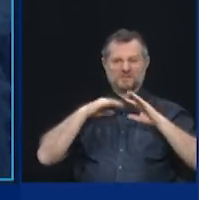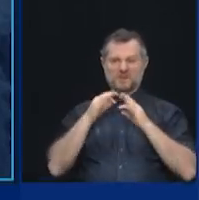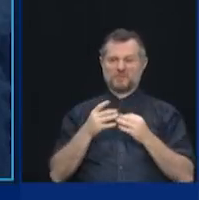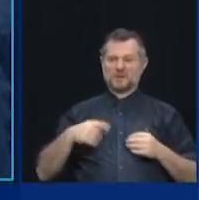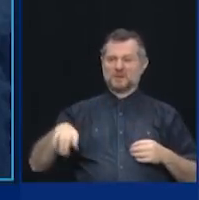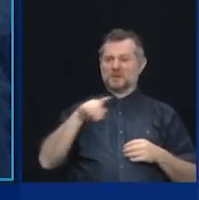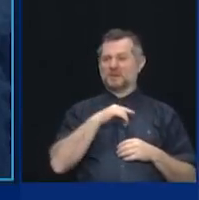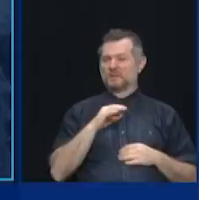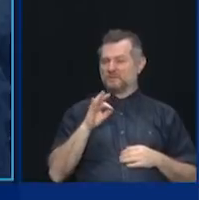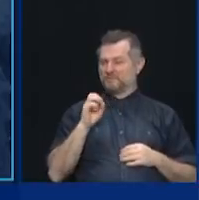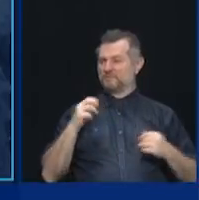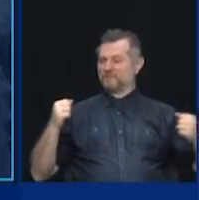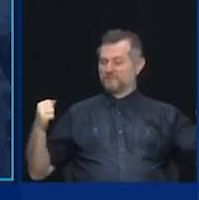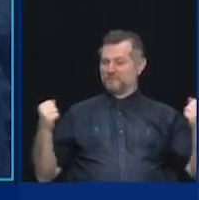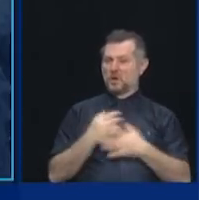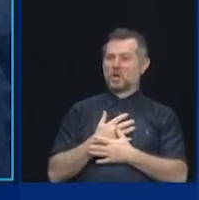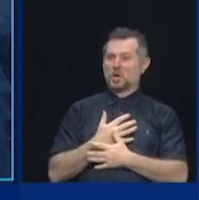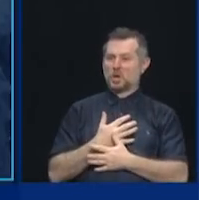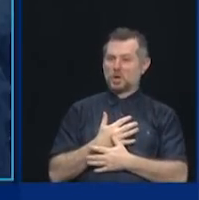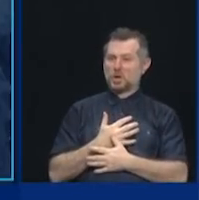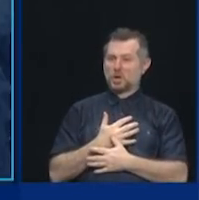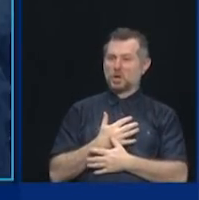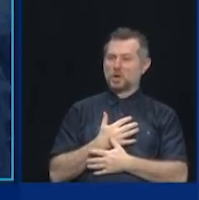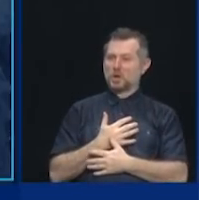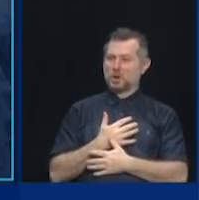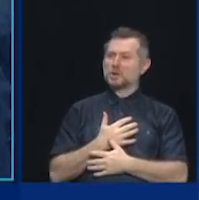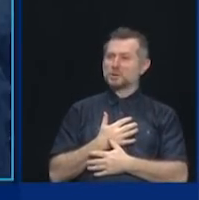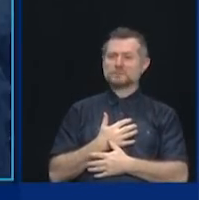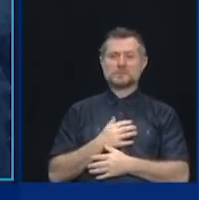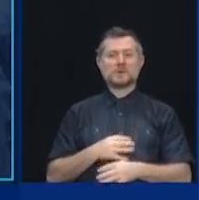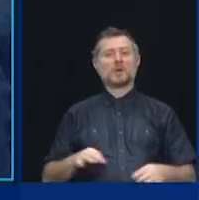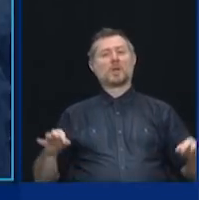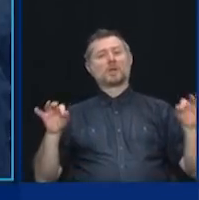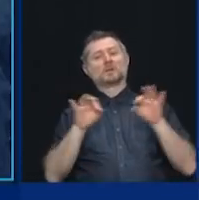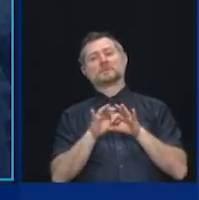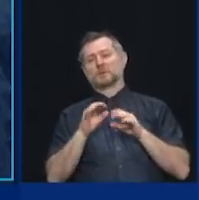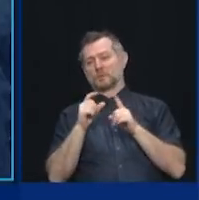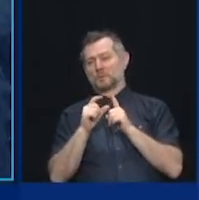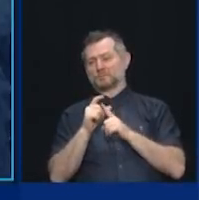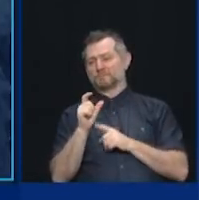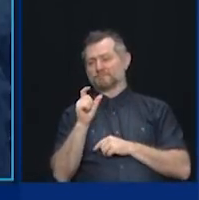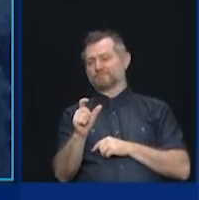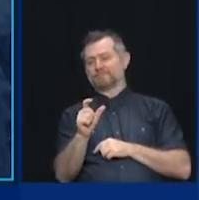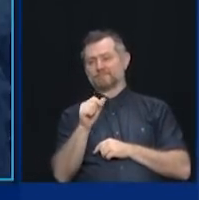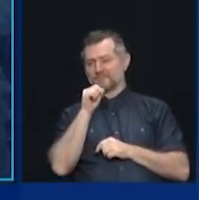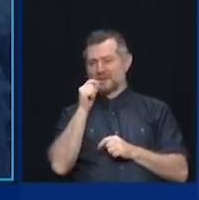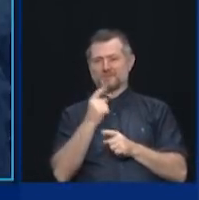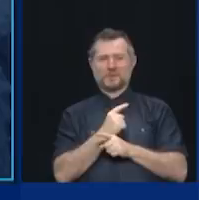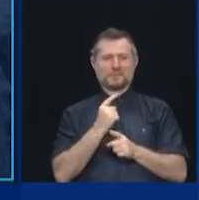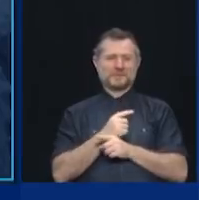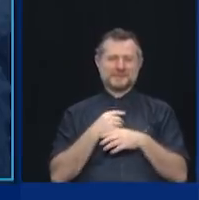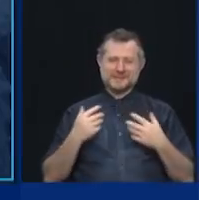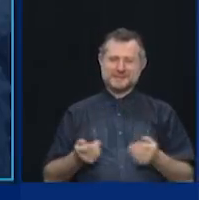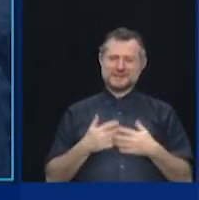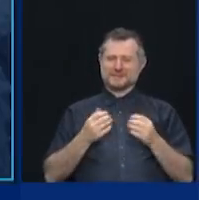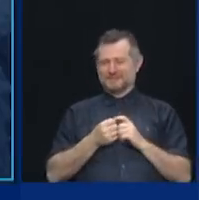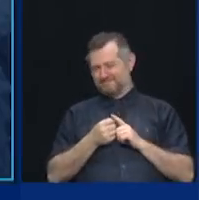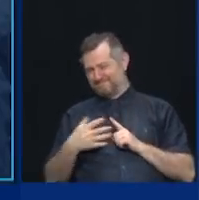why essential workers doesn't do it justice. These were people who went above and